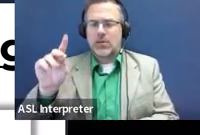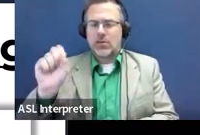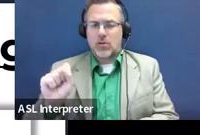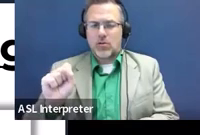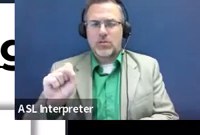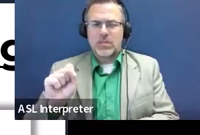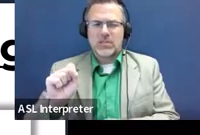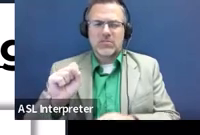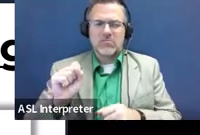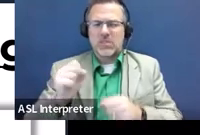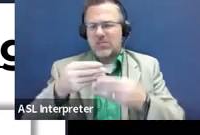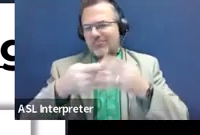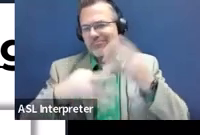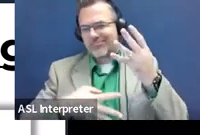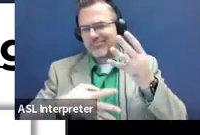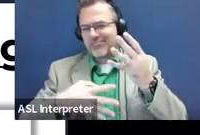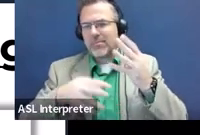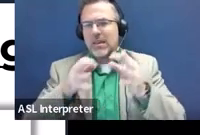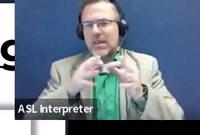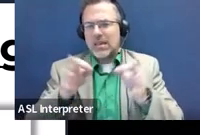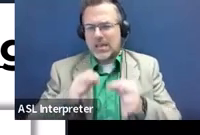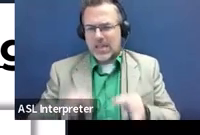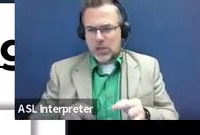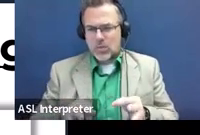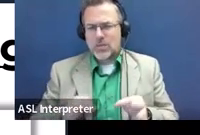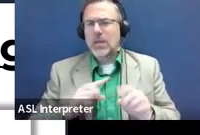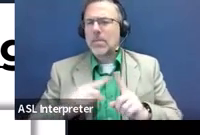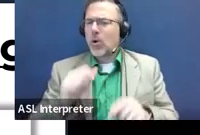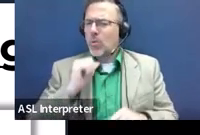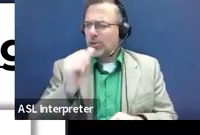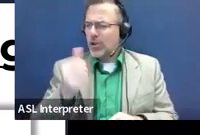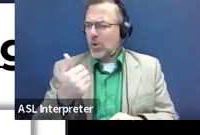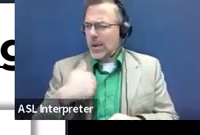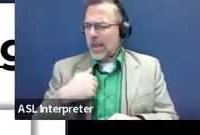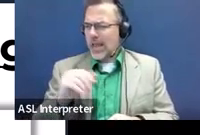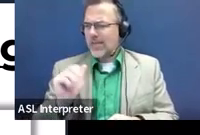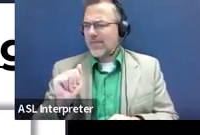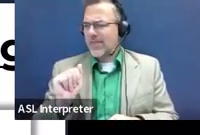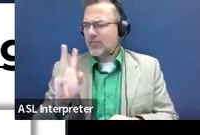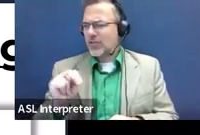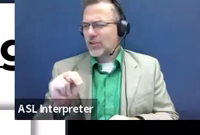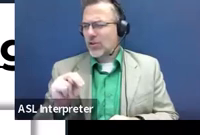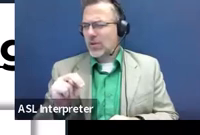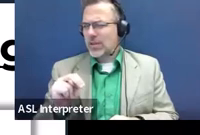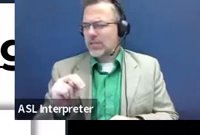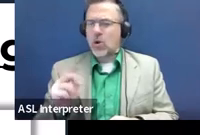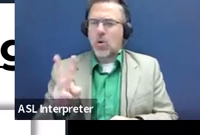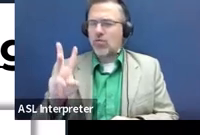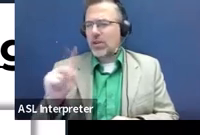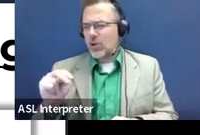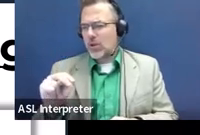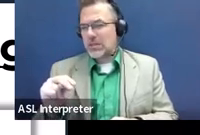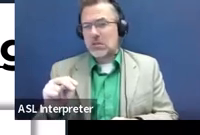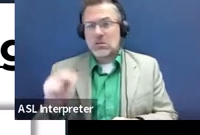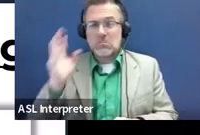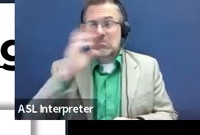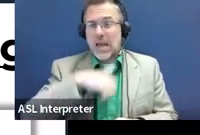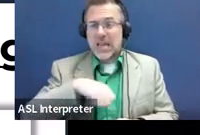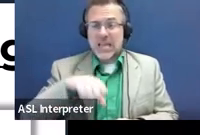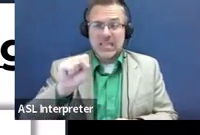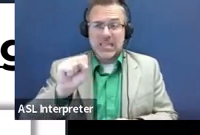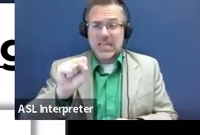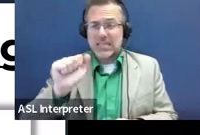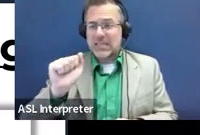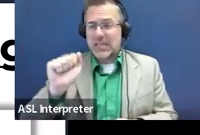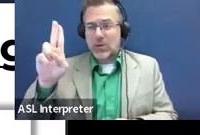not have a written notice in a different language. So I guess that would be up to the SAU to find that